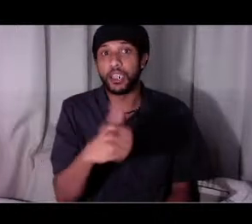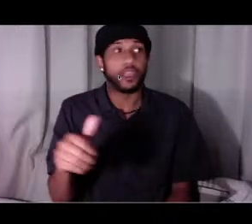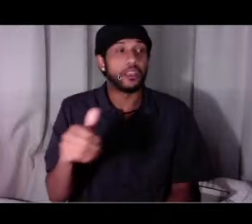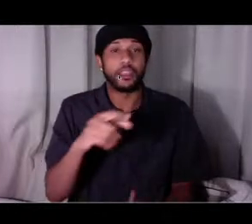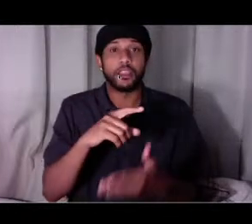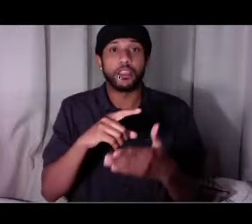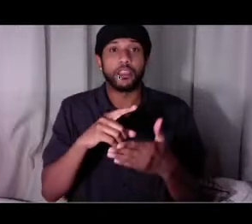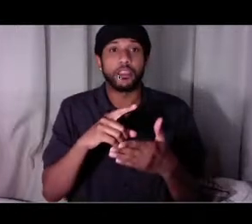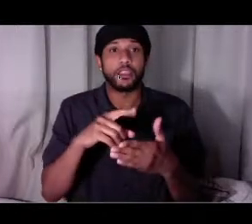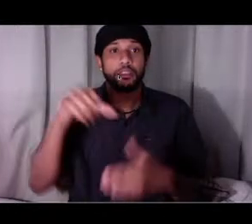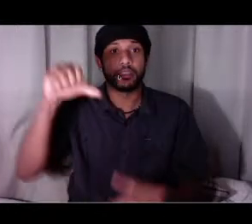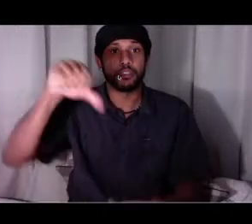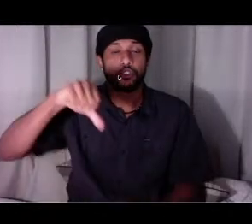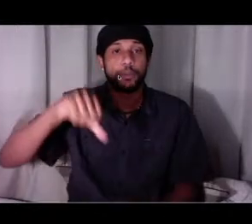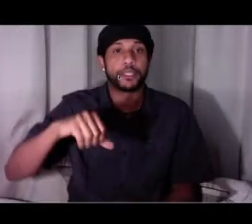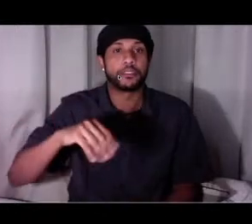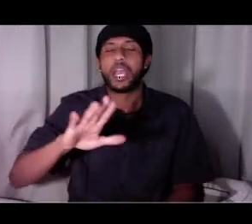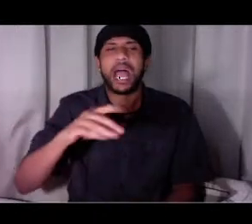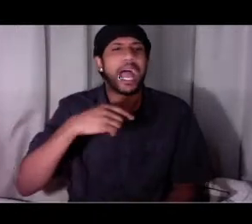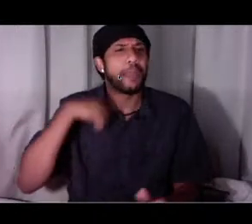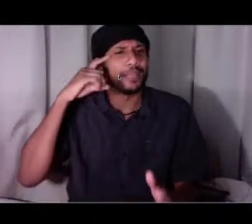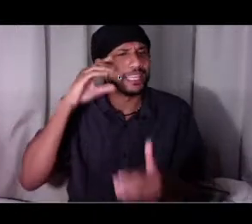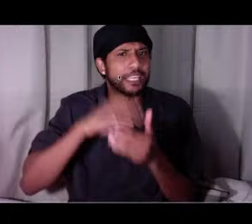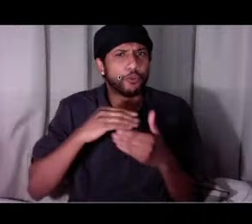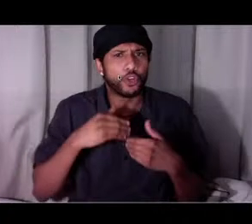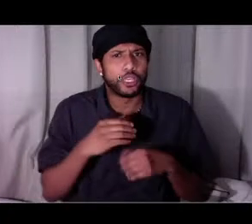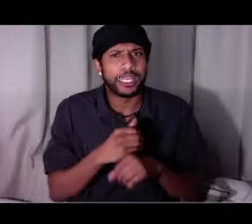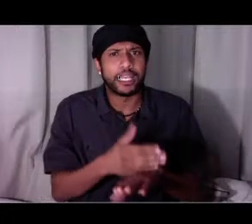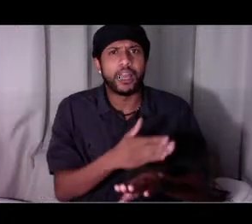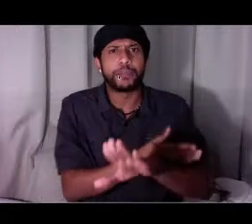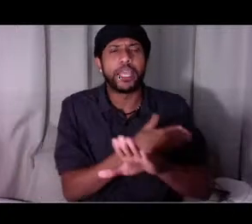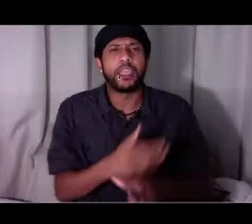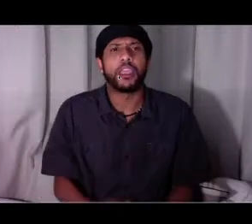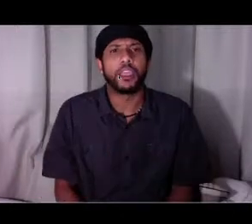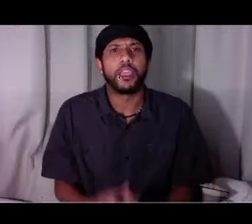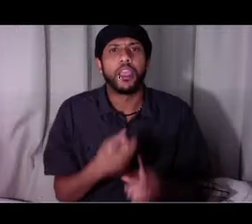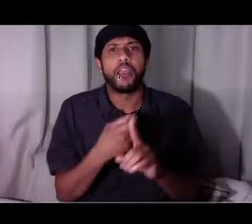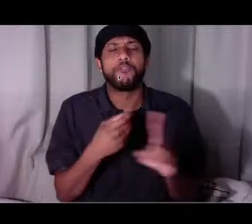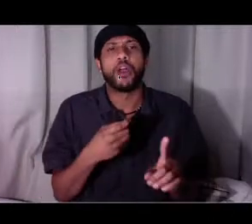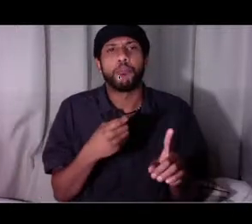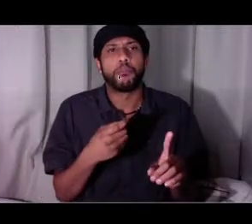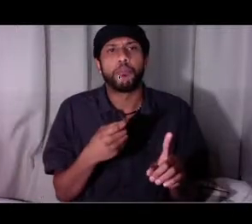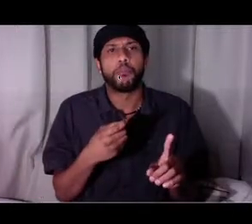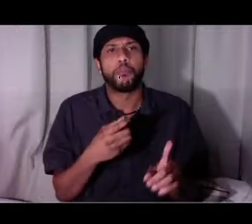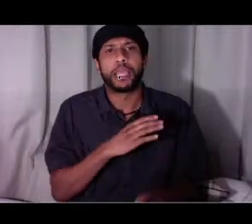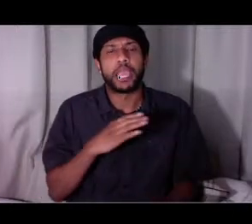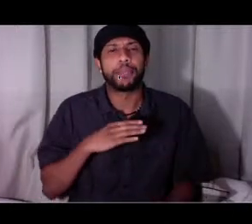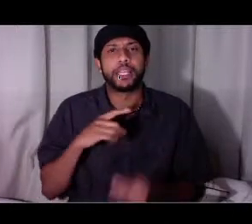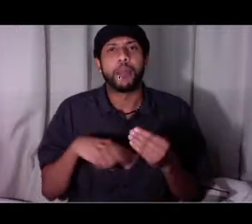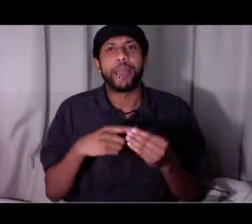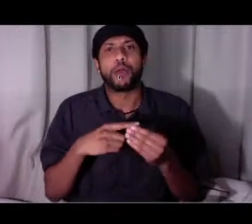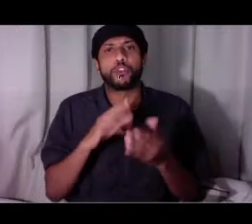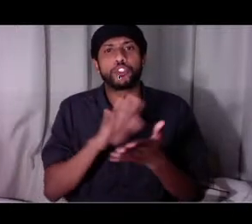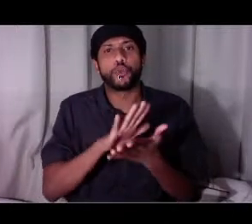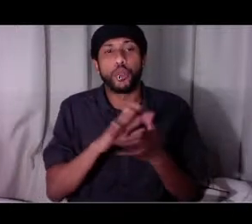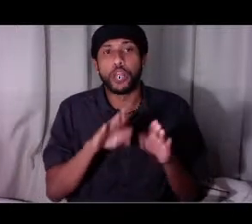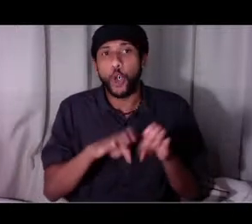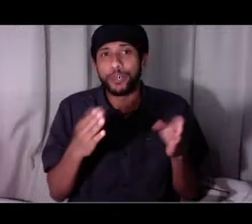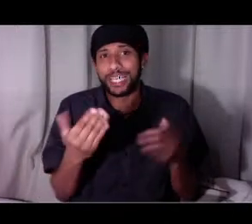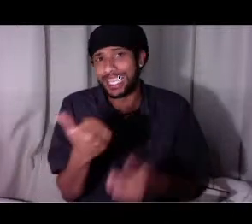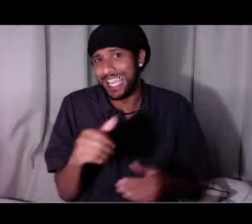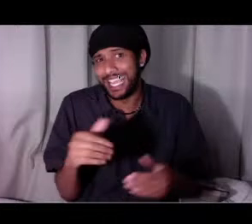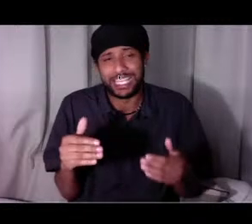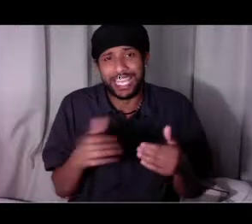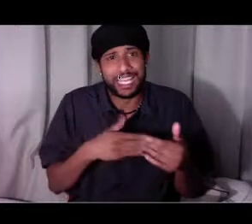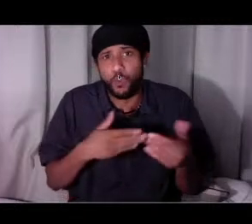board members and I believe we're getting an update um from cabinet in regards to school opening anyway